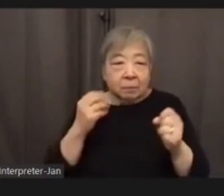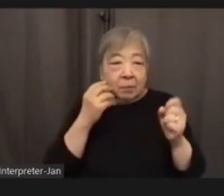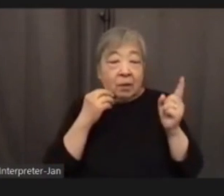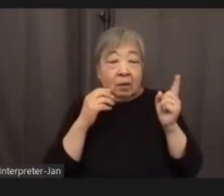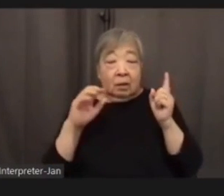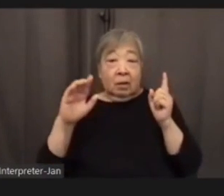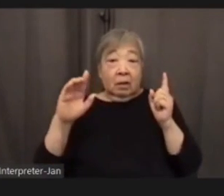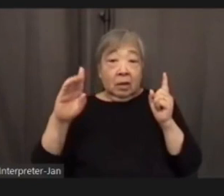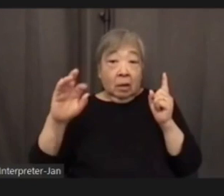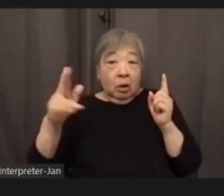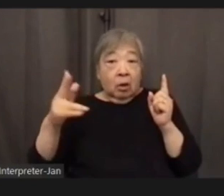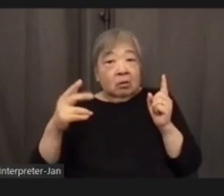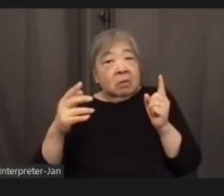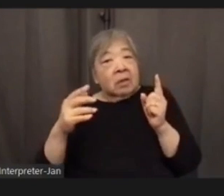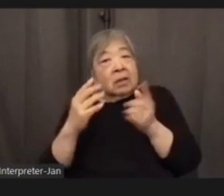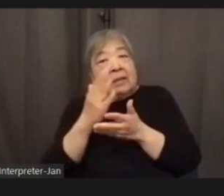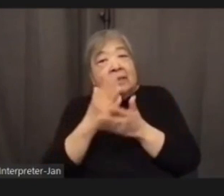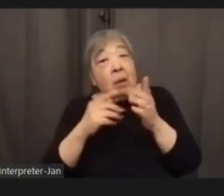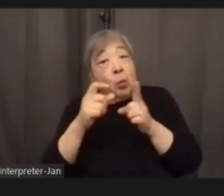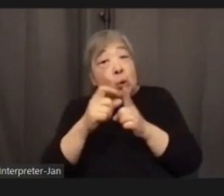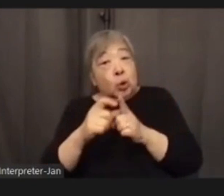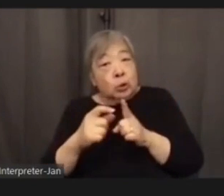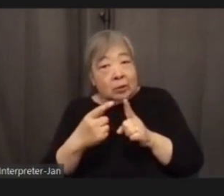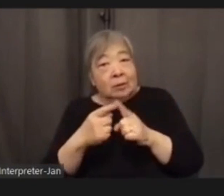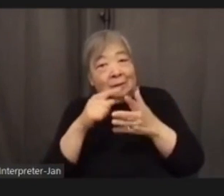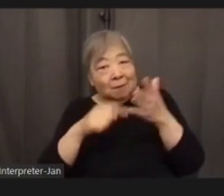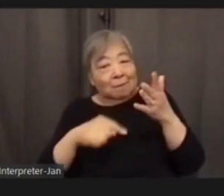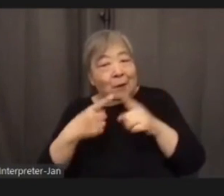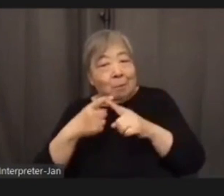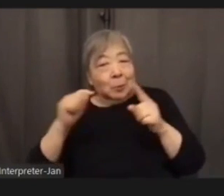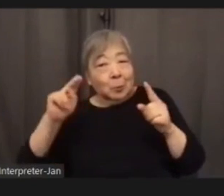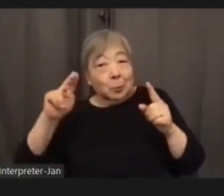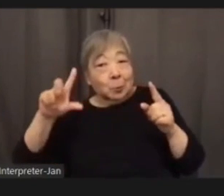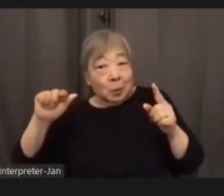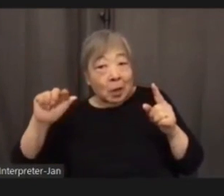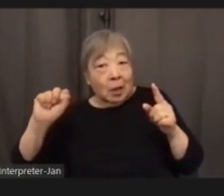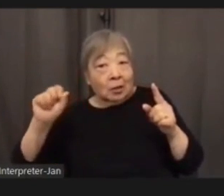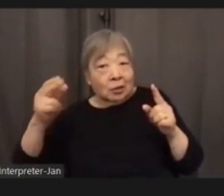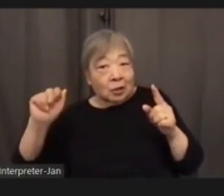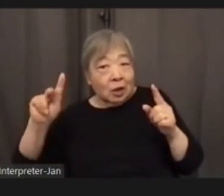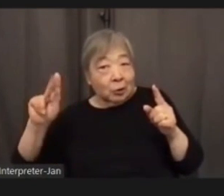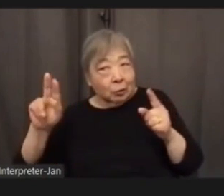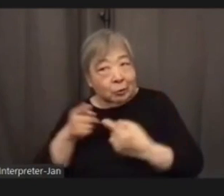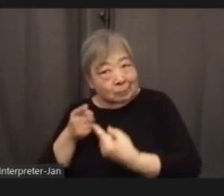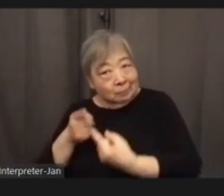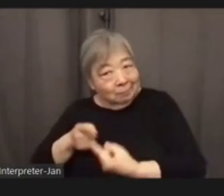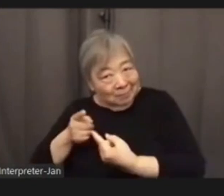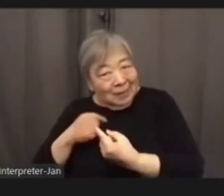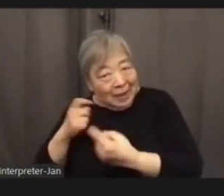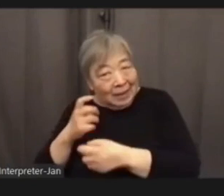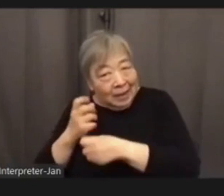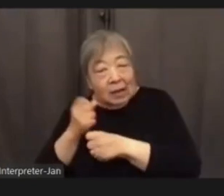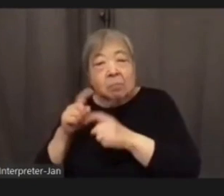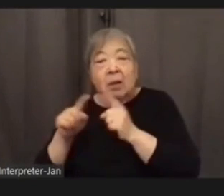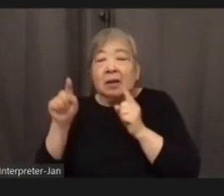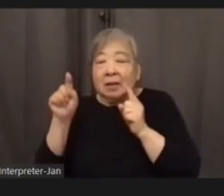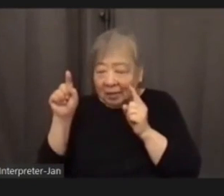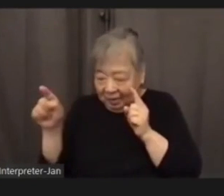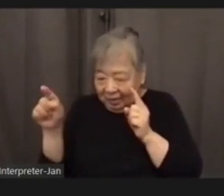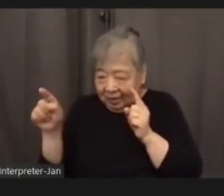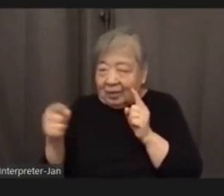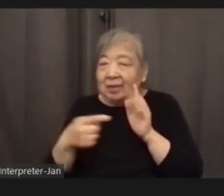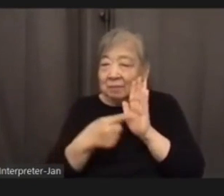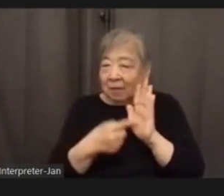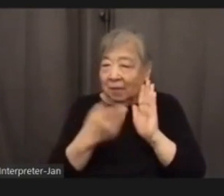to this album contain some words from Matula Shakur. It took some doing to get them, but he's represented in the album in